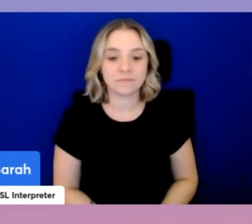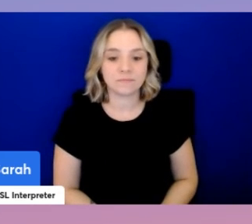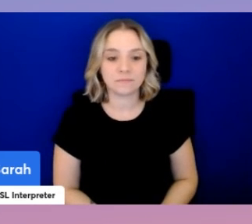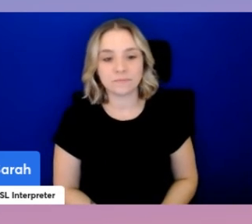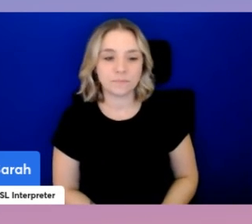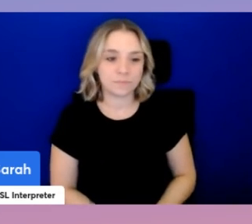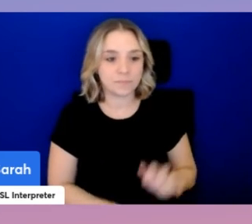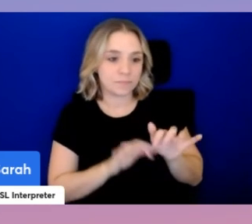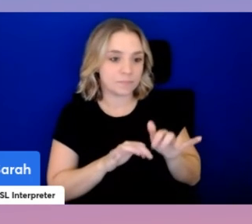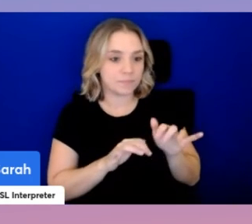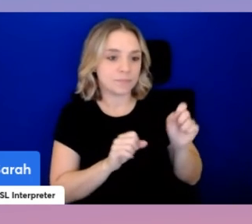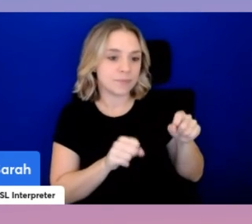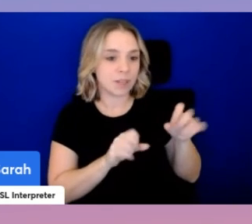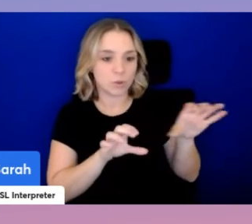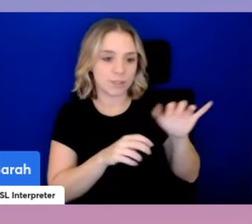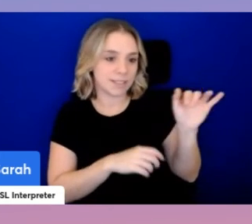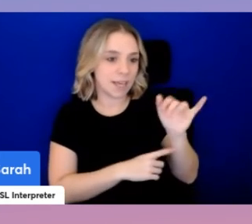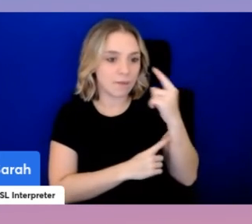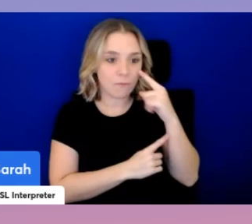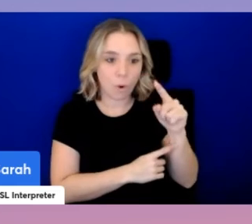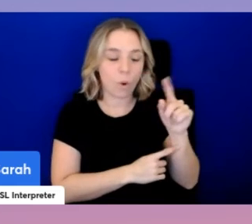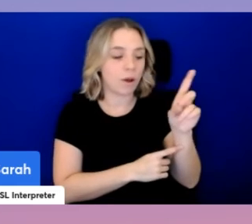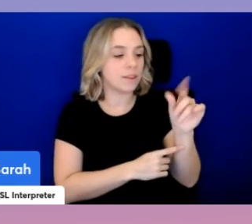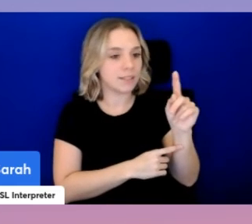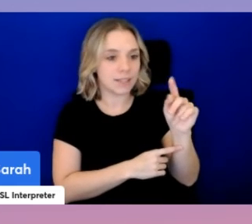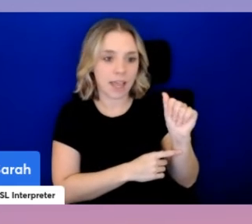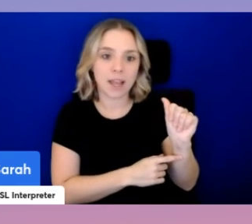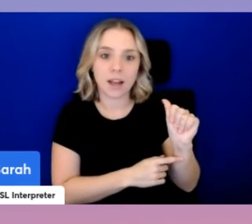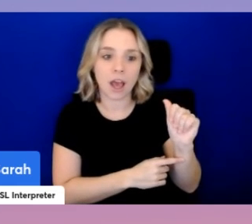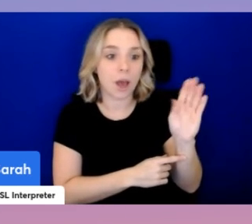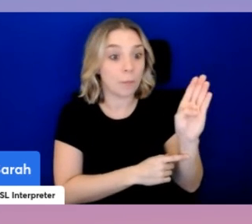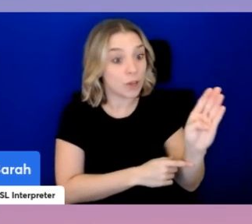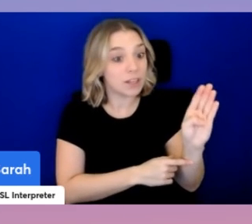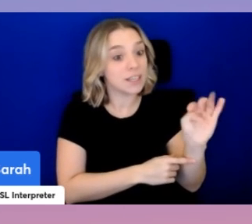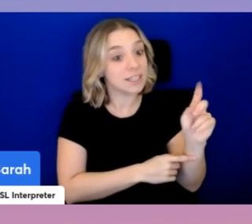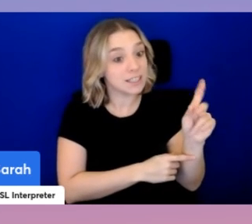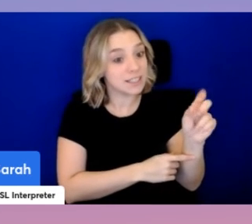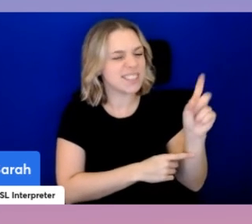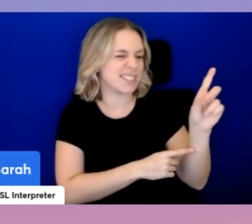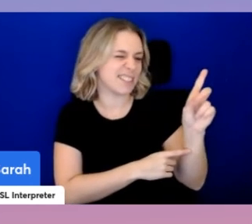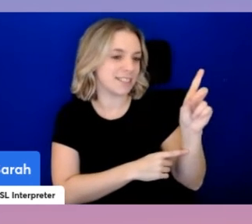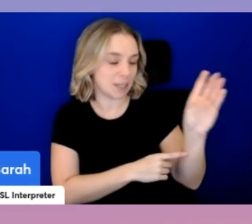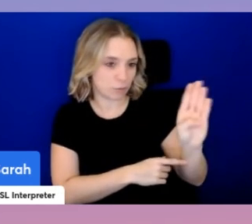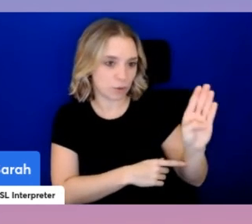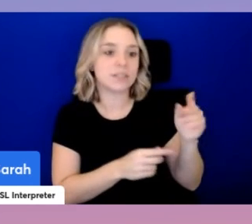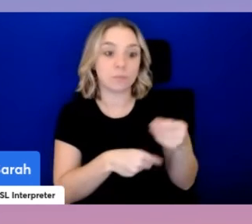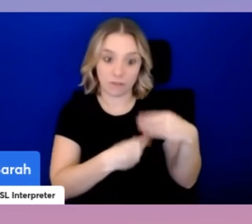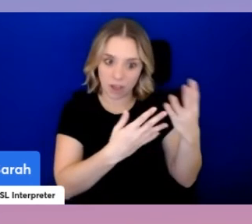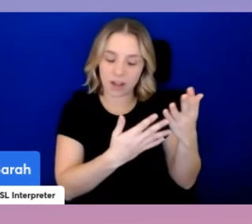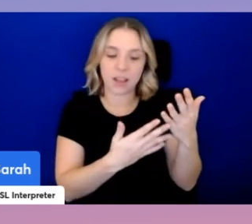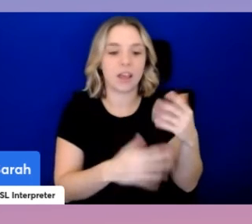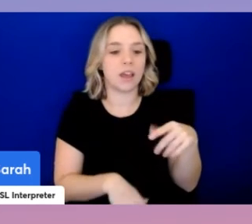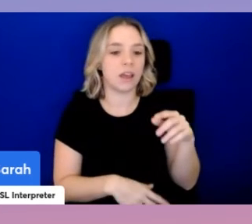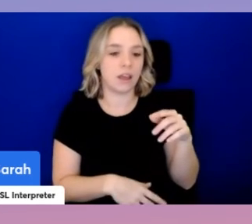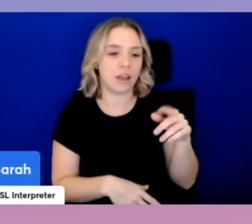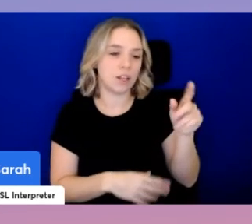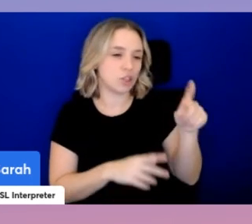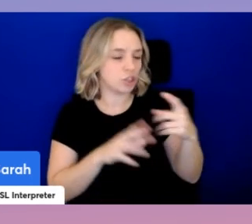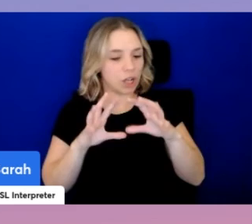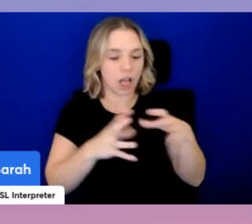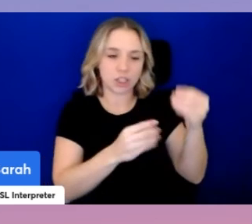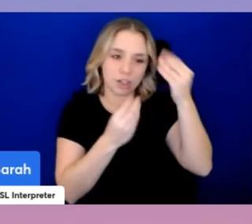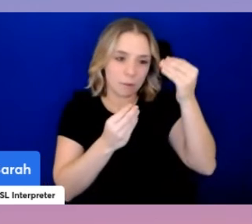We can probably do the same for the Databricks provider. If you have any outputs, in this case, I think it's just cluster information that it is